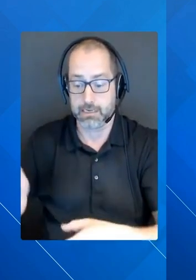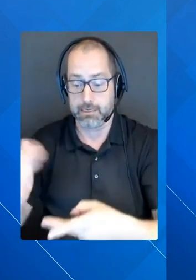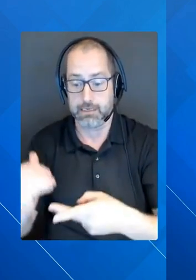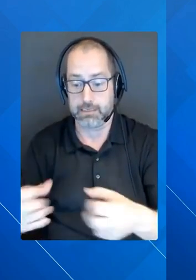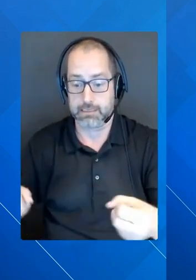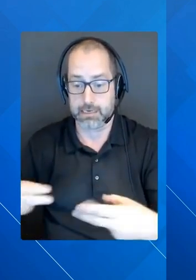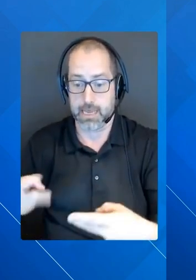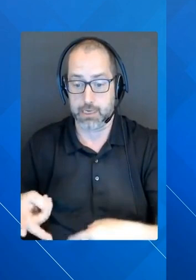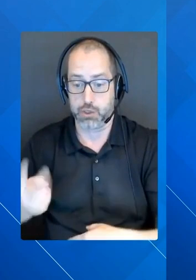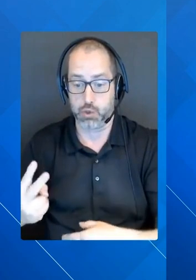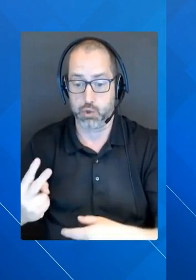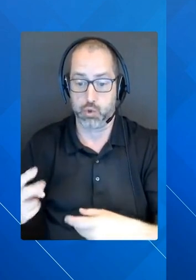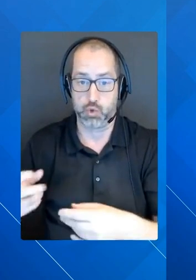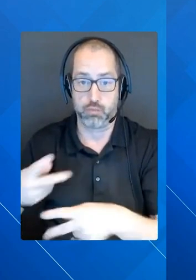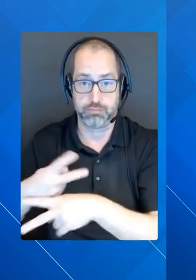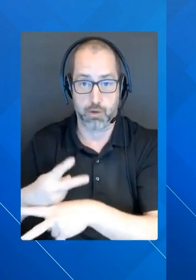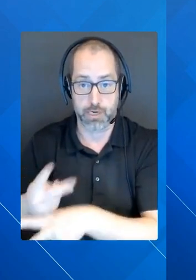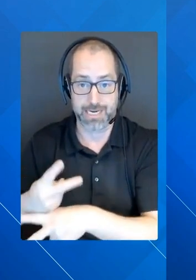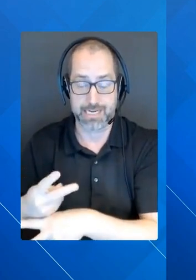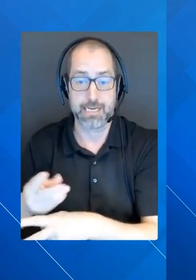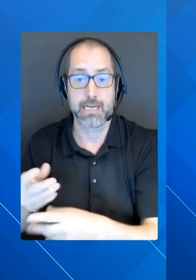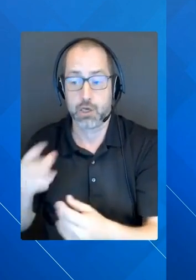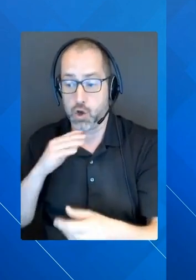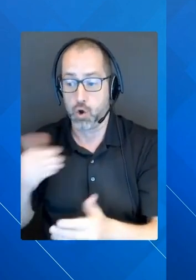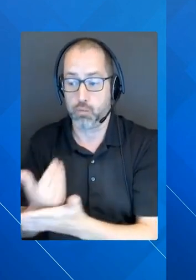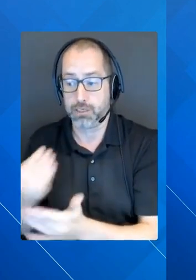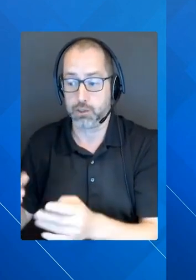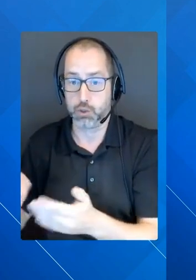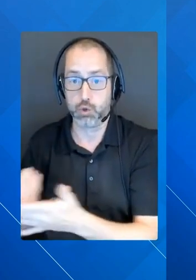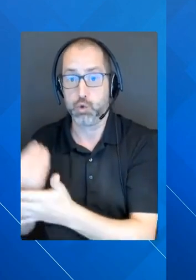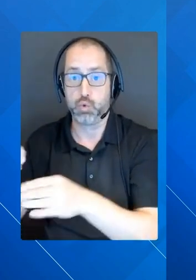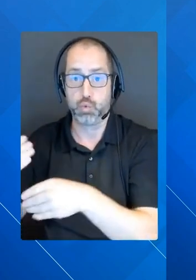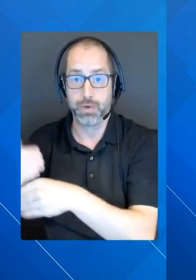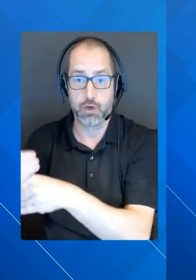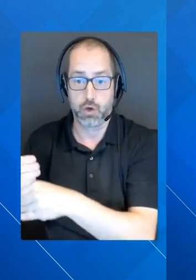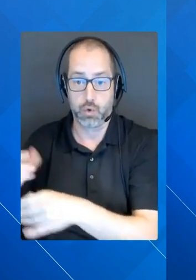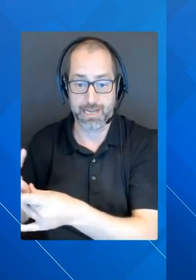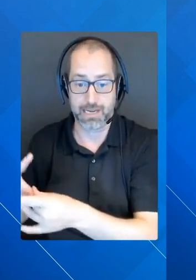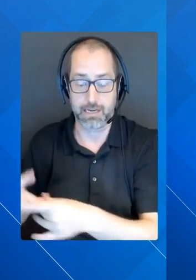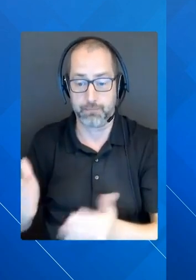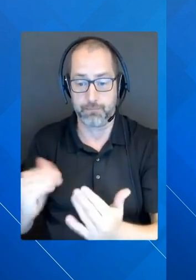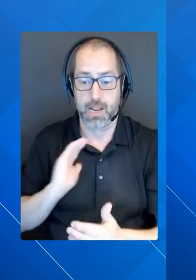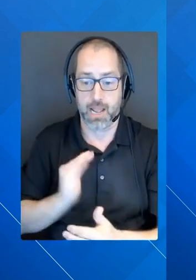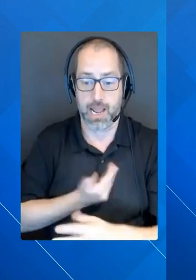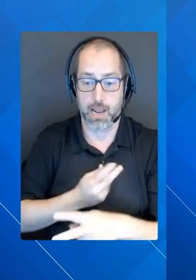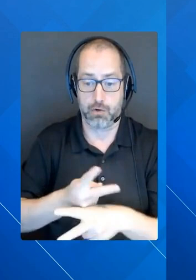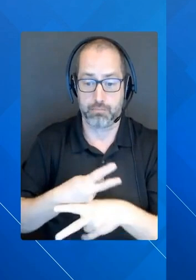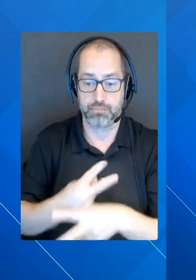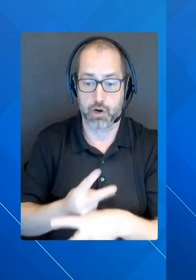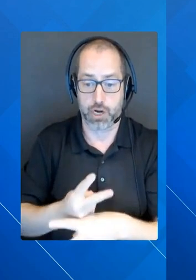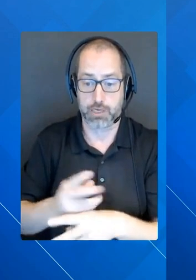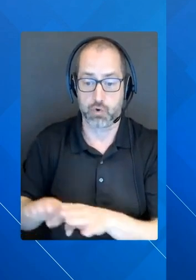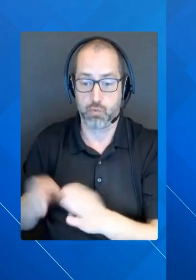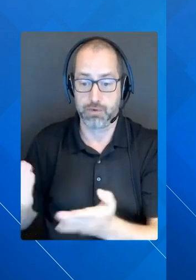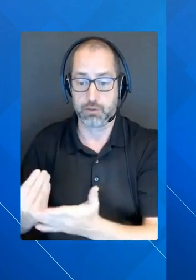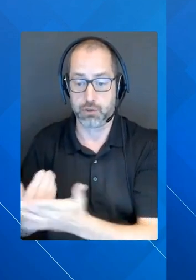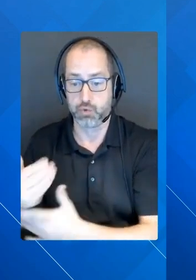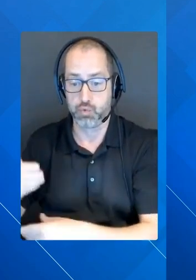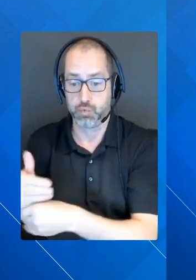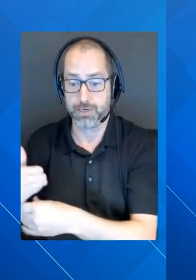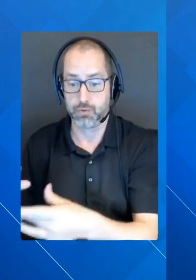resources cvent.com opens a new window link. Our products cvent.com opens a new window link.